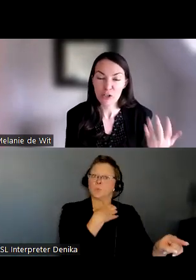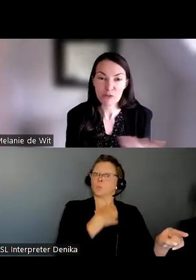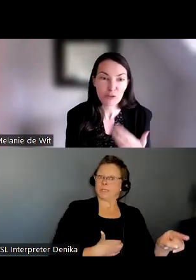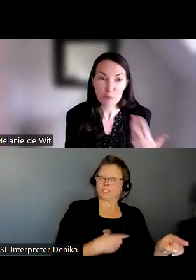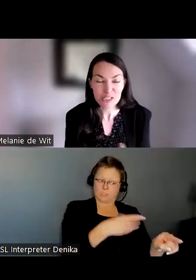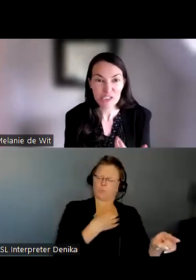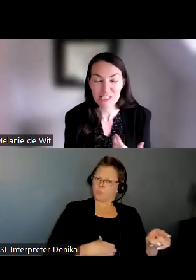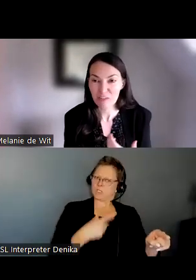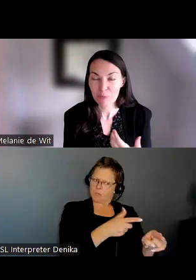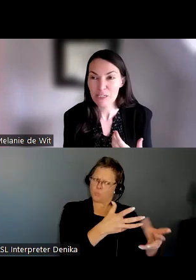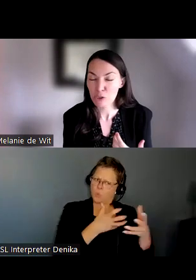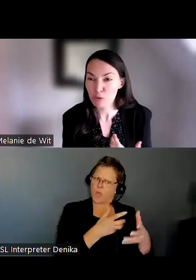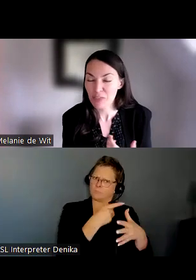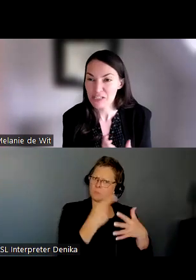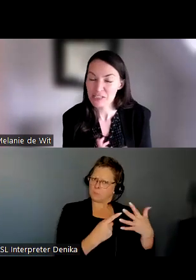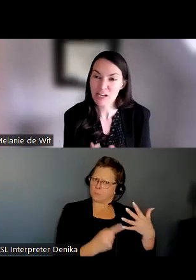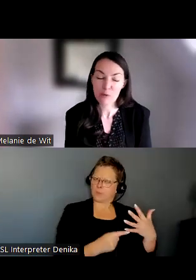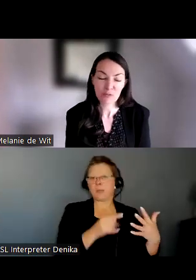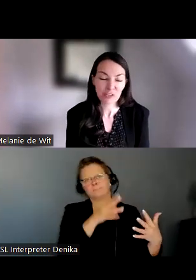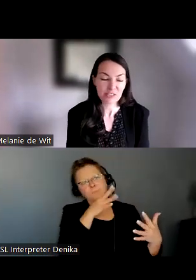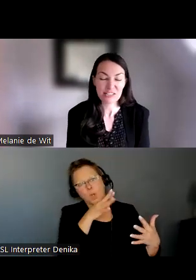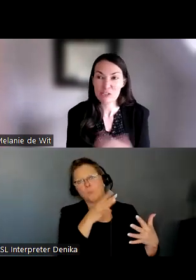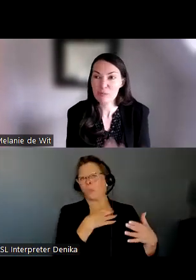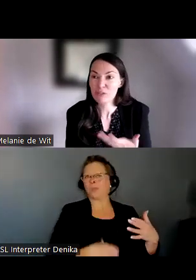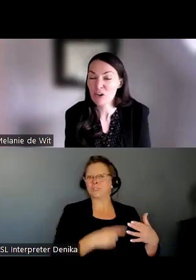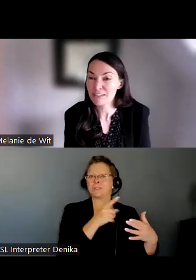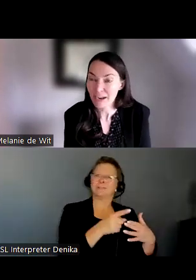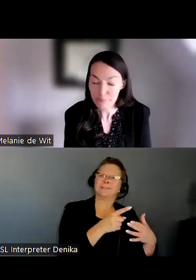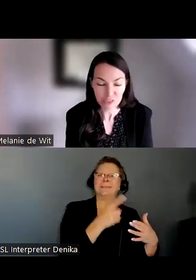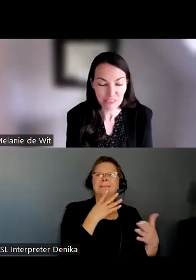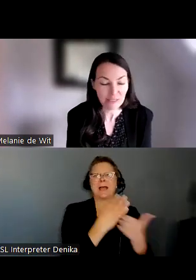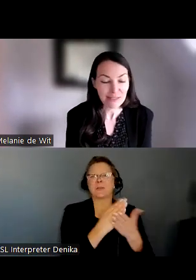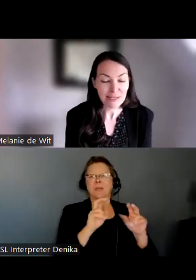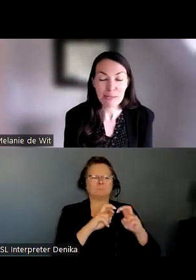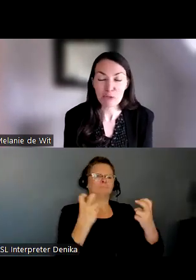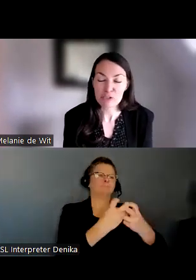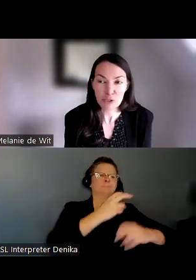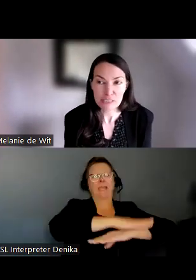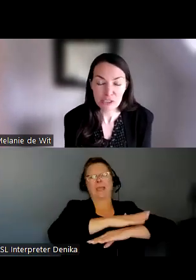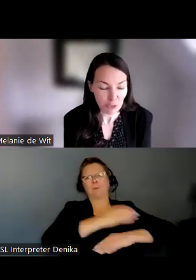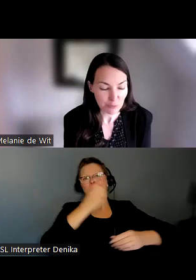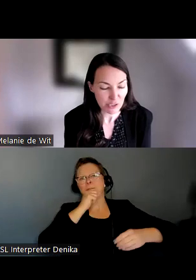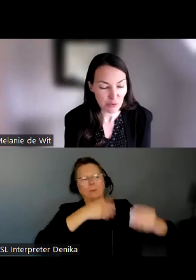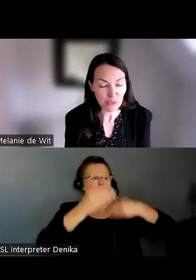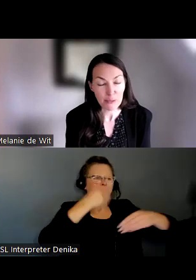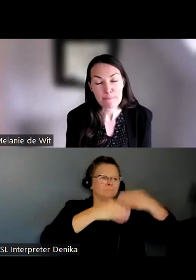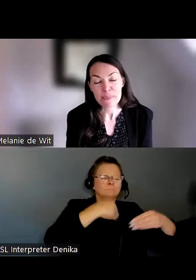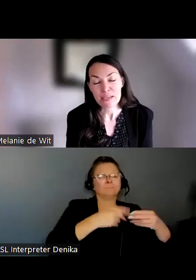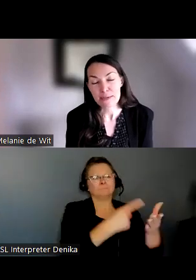are, verbal wishes that everybody's heard around the dinner table for years and years, but they're not captured in a power of attorney document.